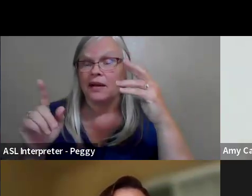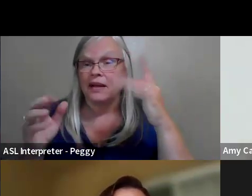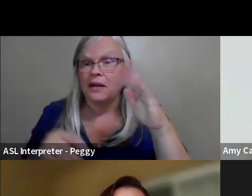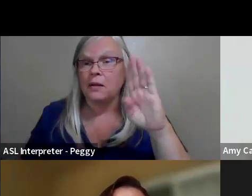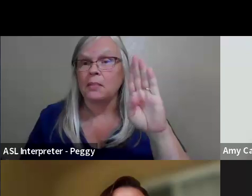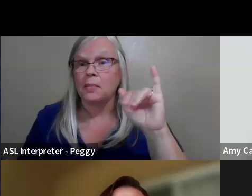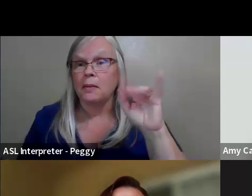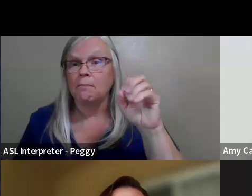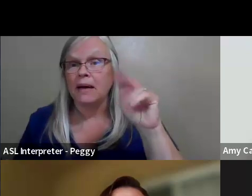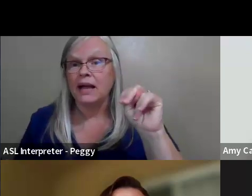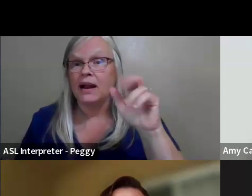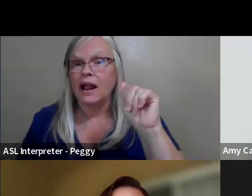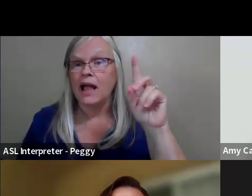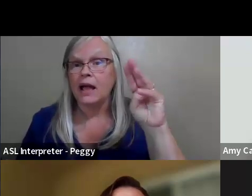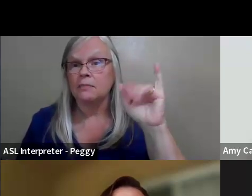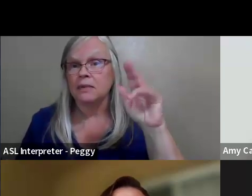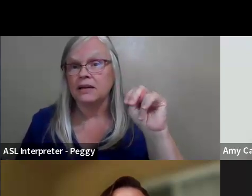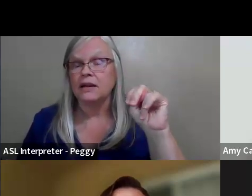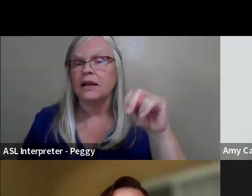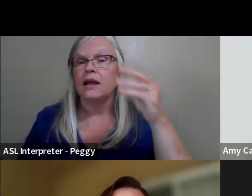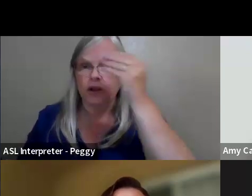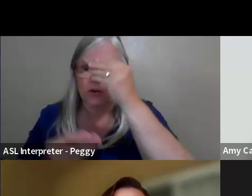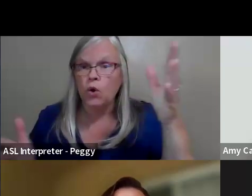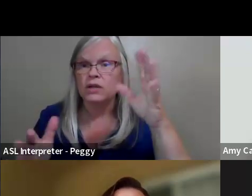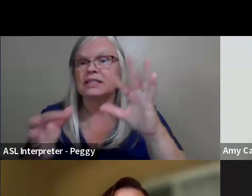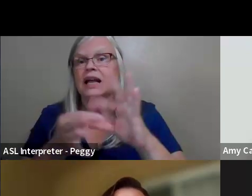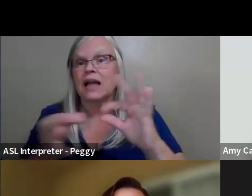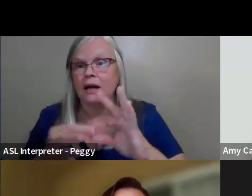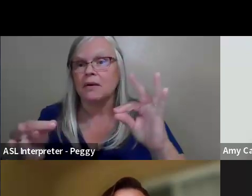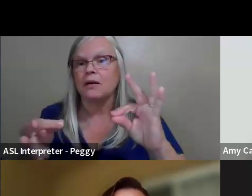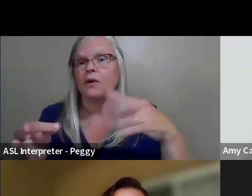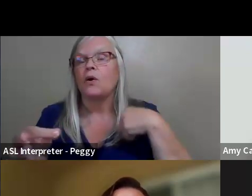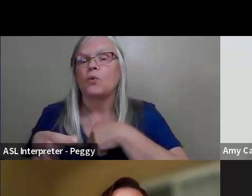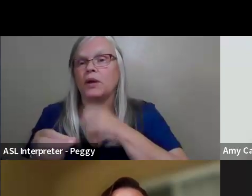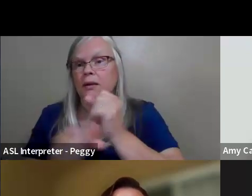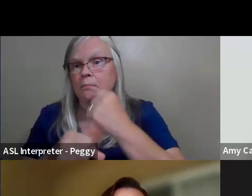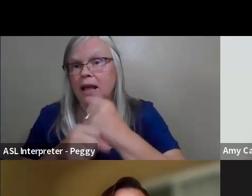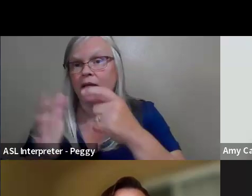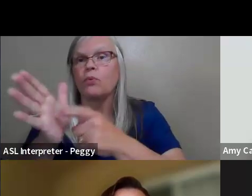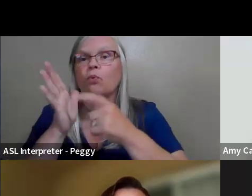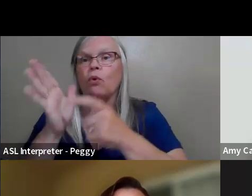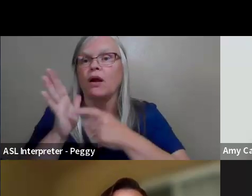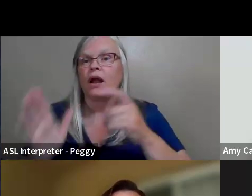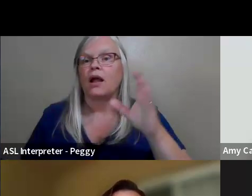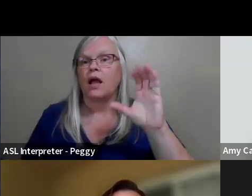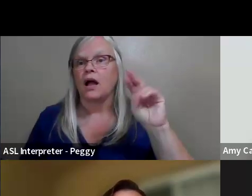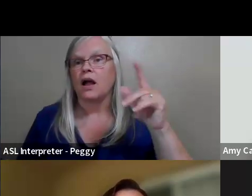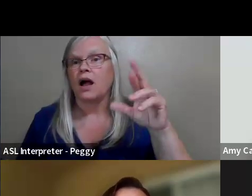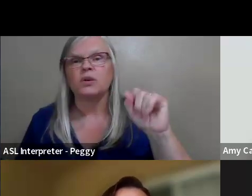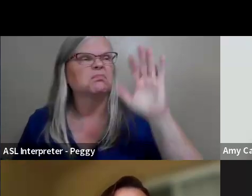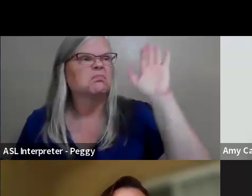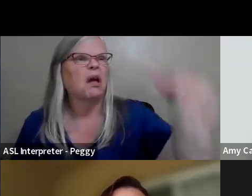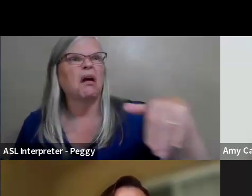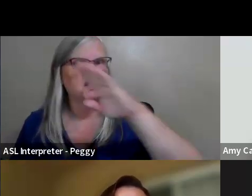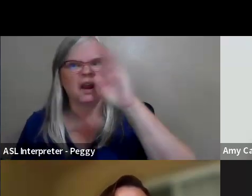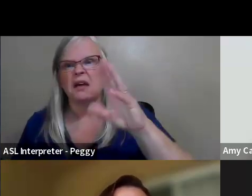Biden administration went through the notice and comment, and we made these requirements, and Congress went and said, never mind, you don't have